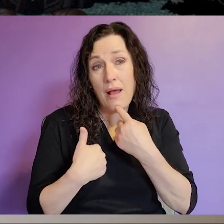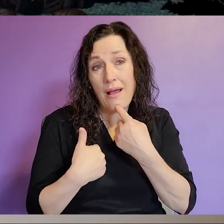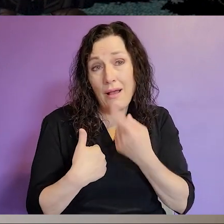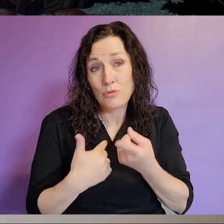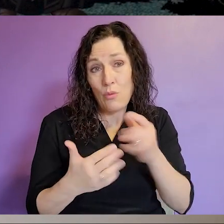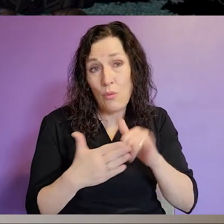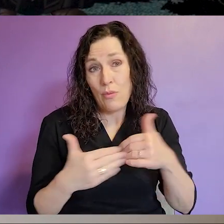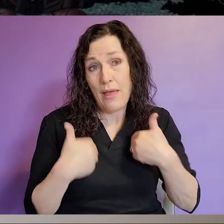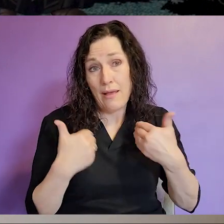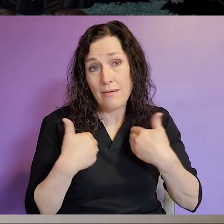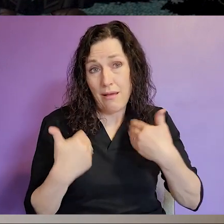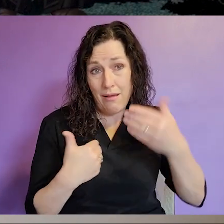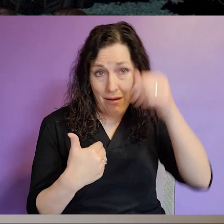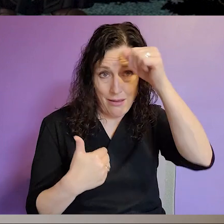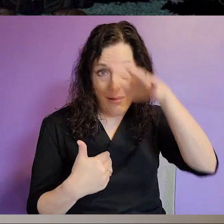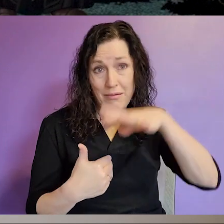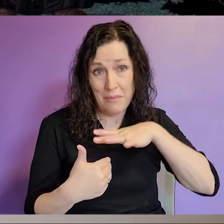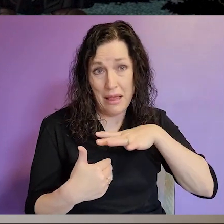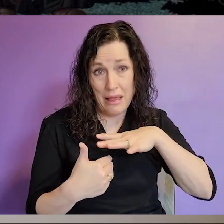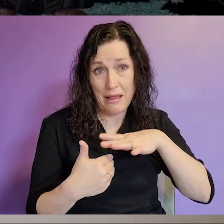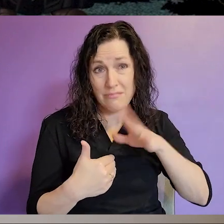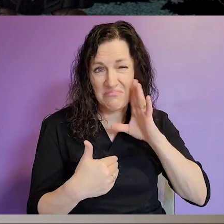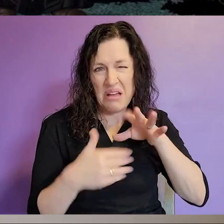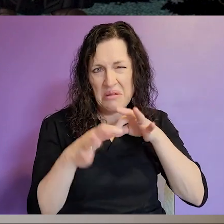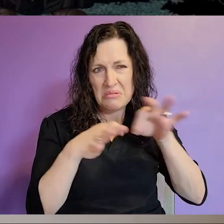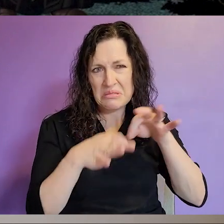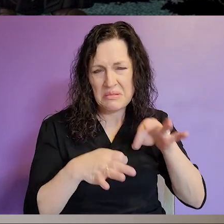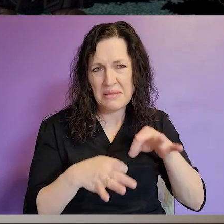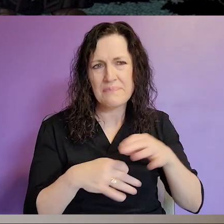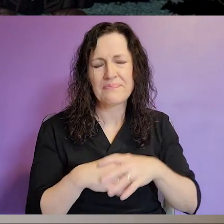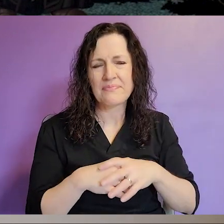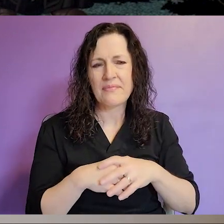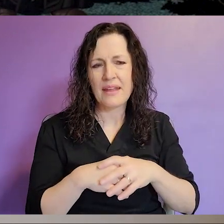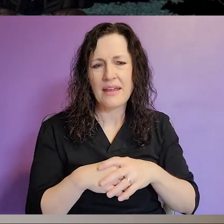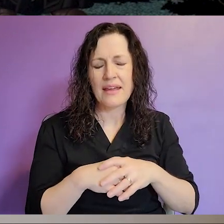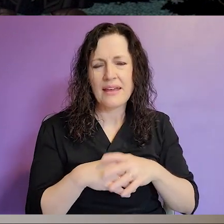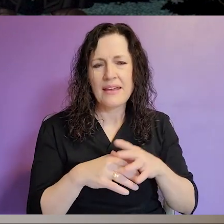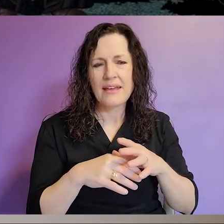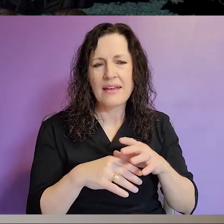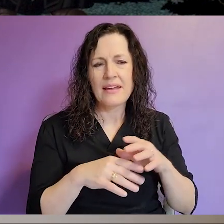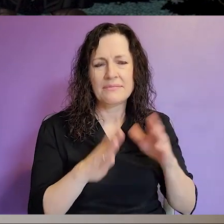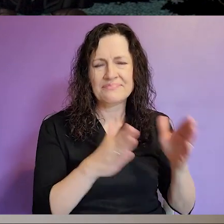I will tell you how I spoke with him, but